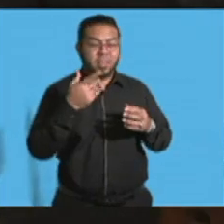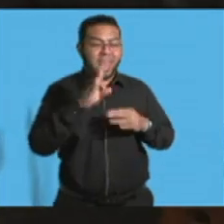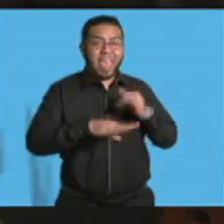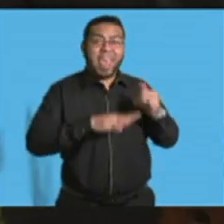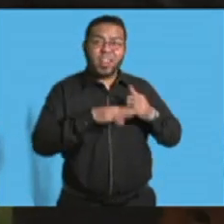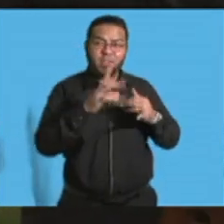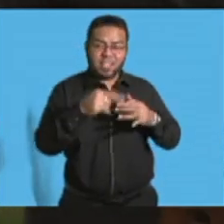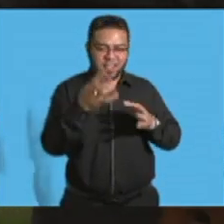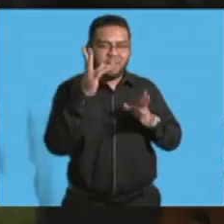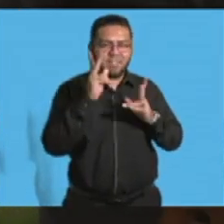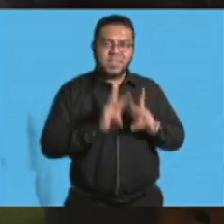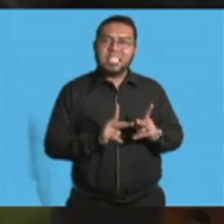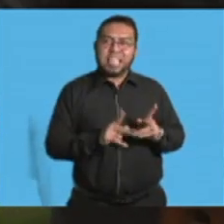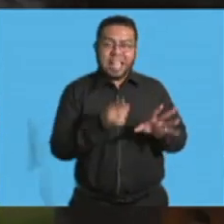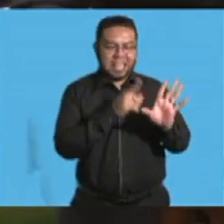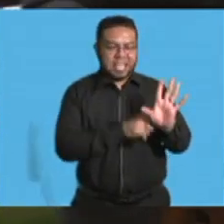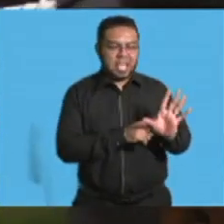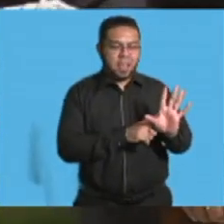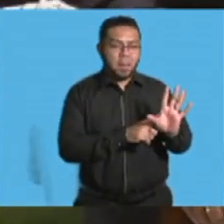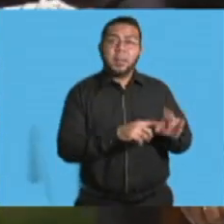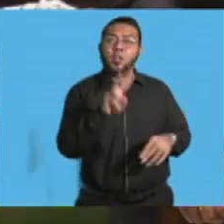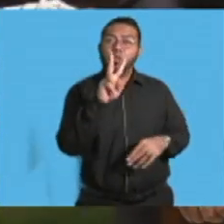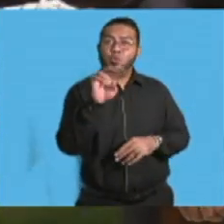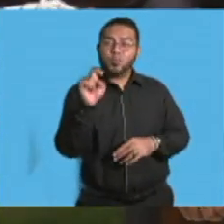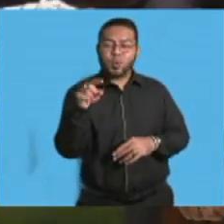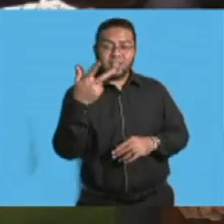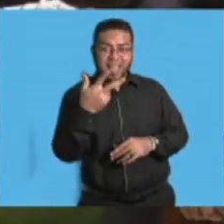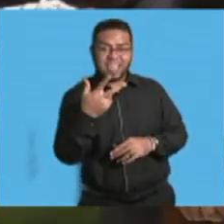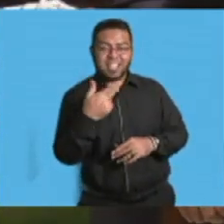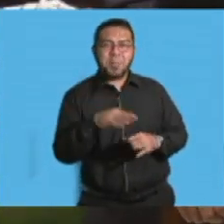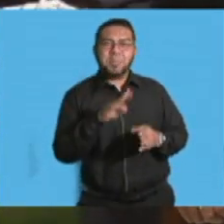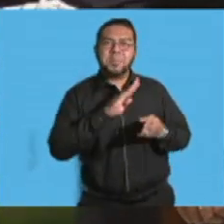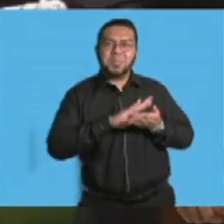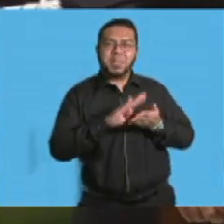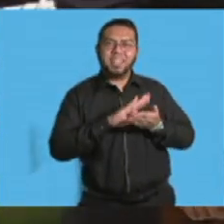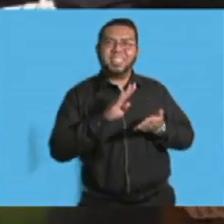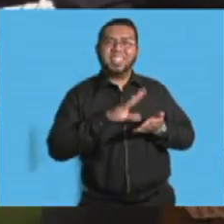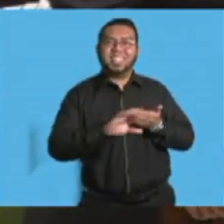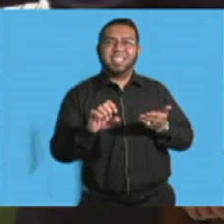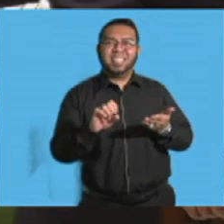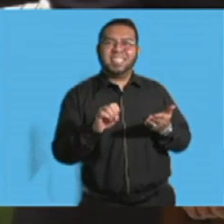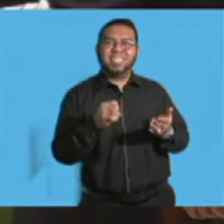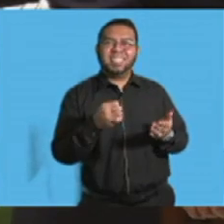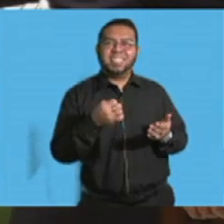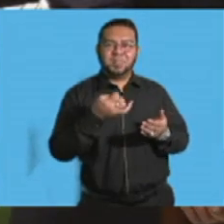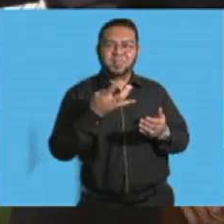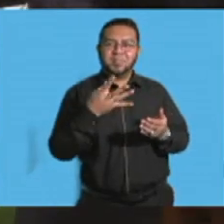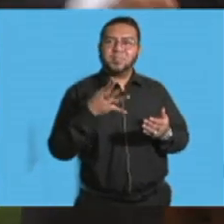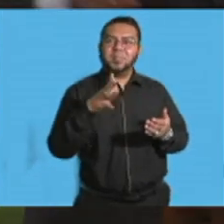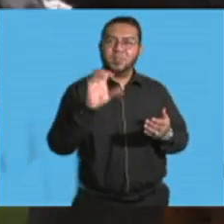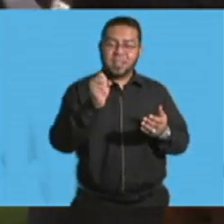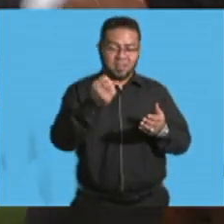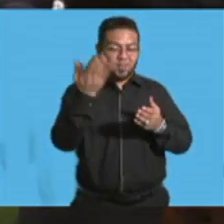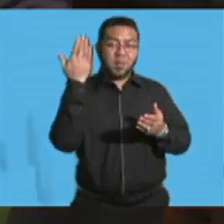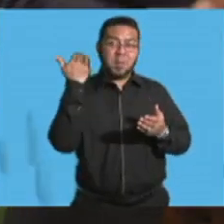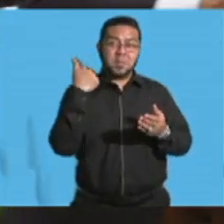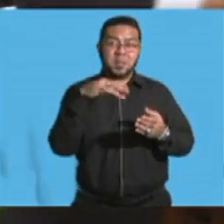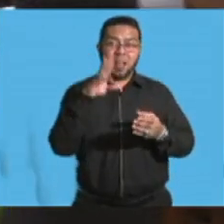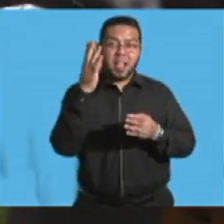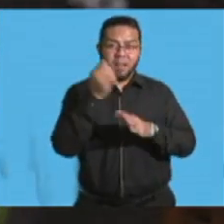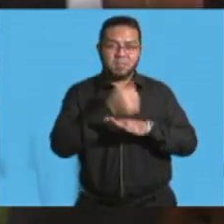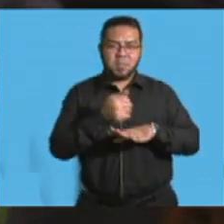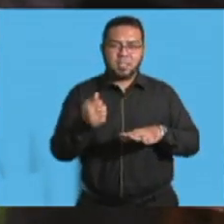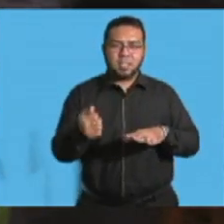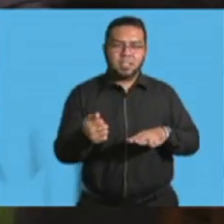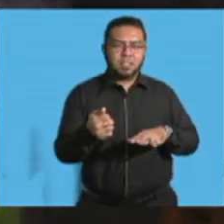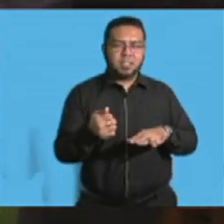fiscal year. But $2.8 billion of this debt was inherited from previous governments. And they have said, yes, this